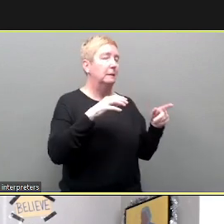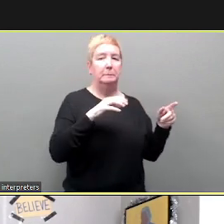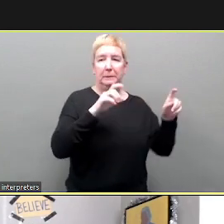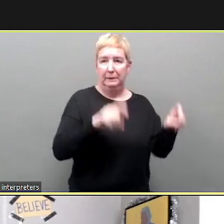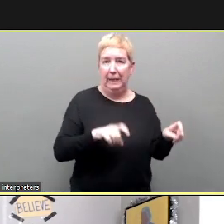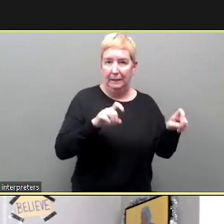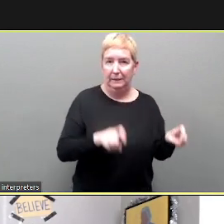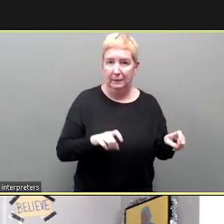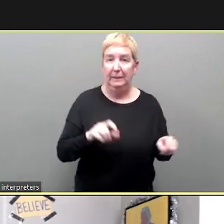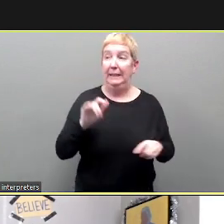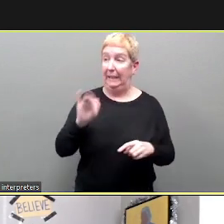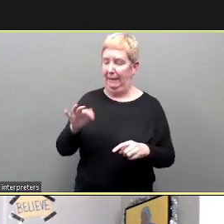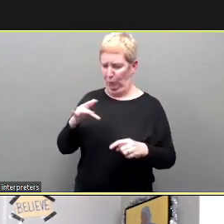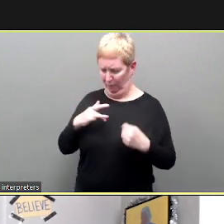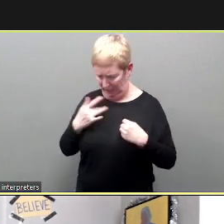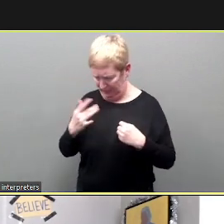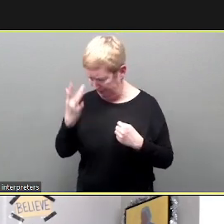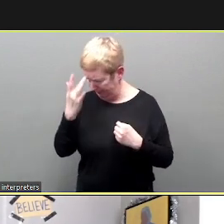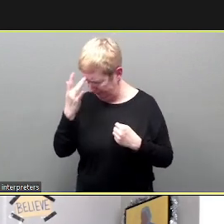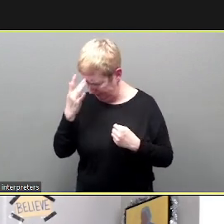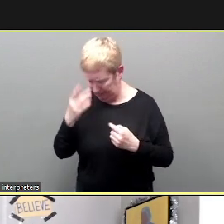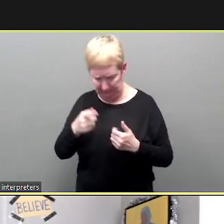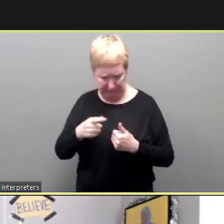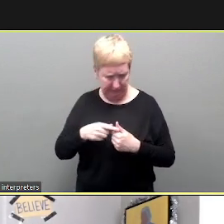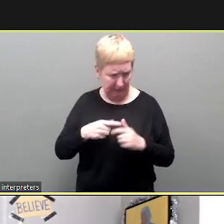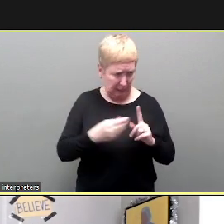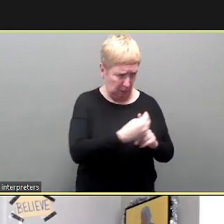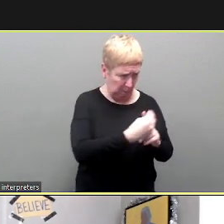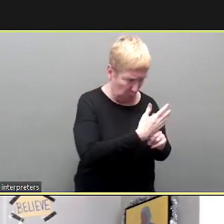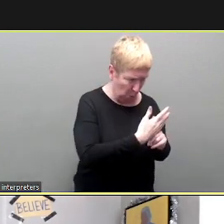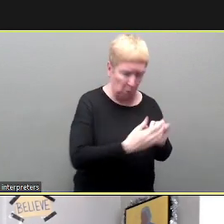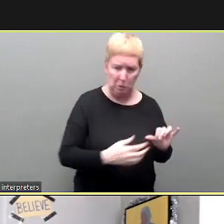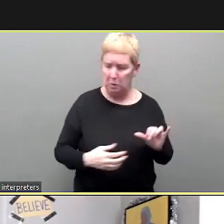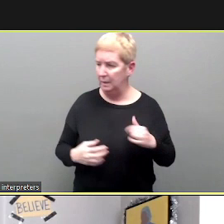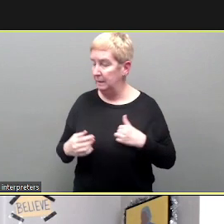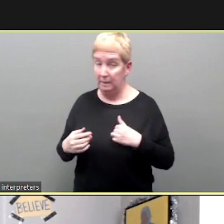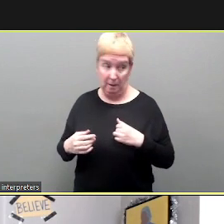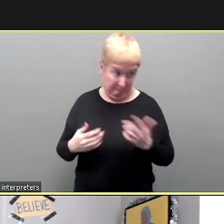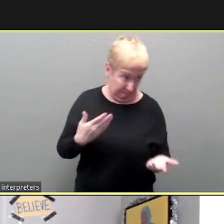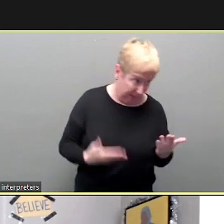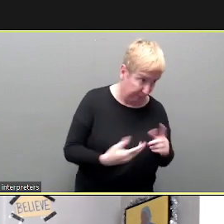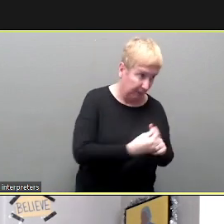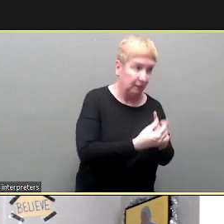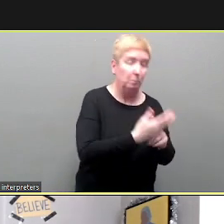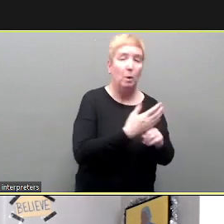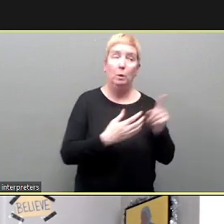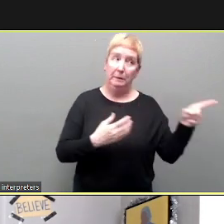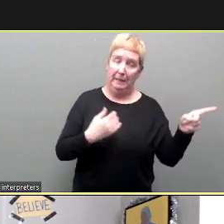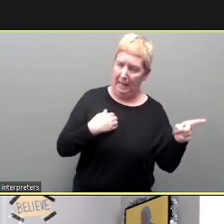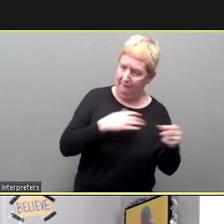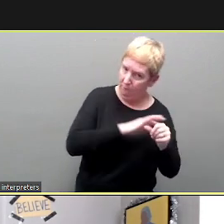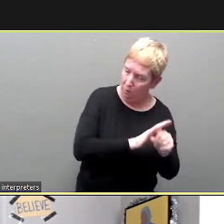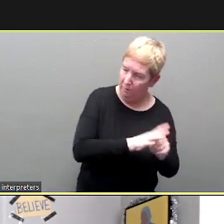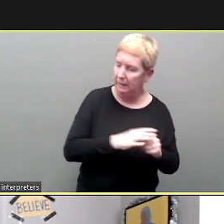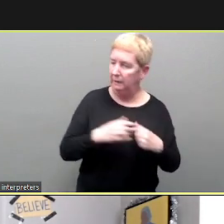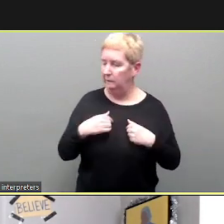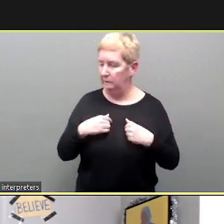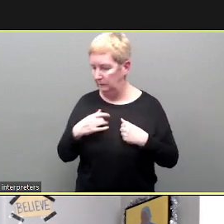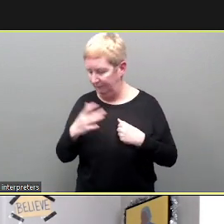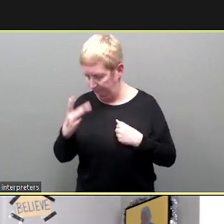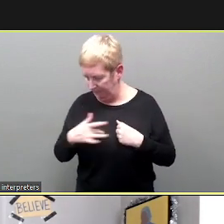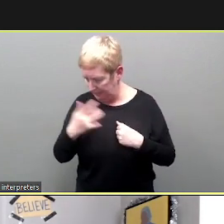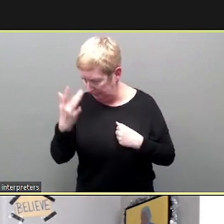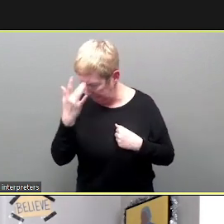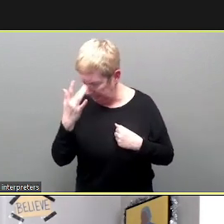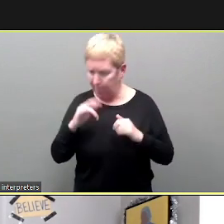you have COVID symptoms, you've been exposed or potentially exposed to someone with COVID. For the at-home